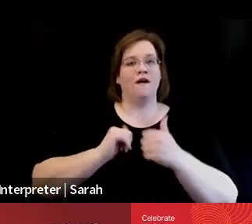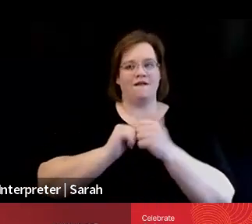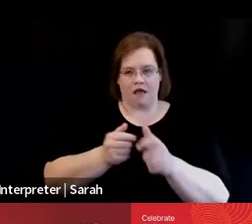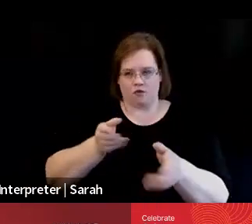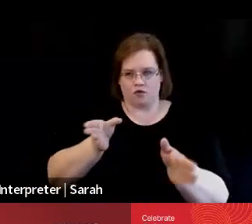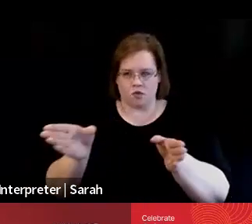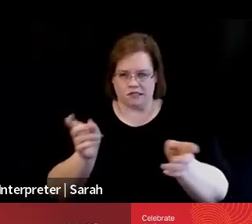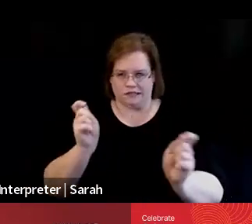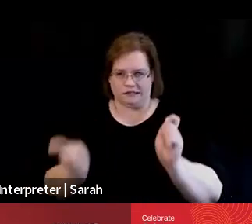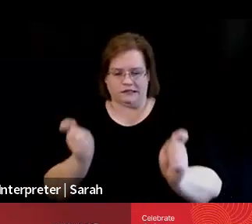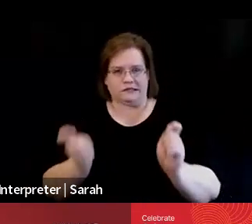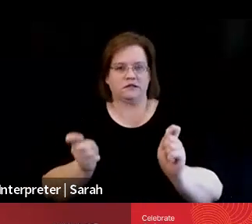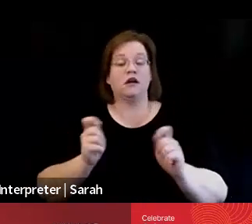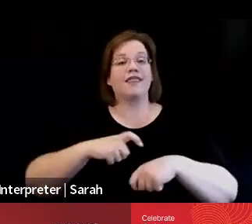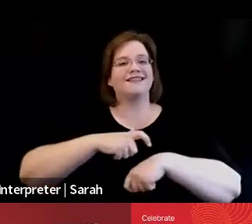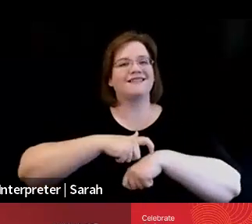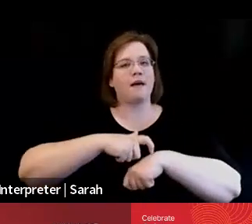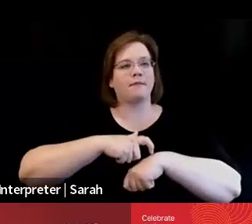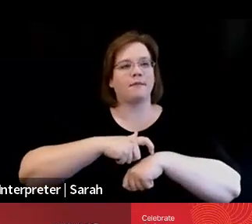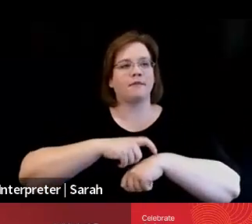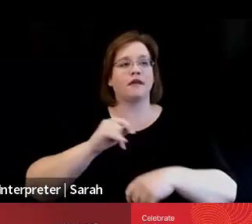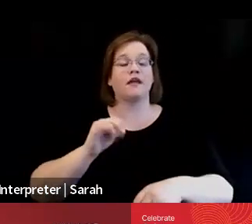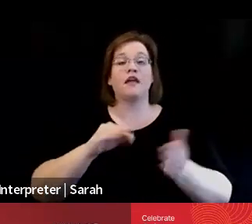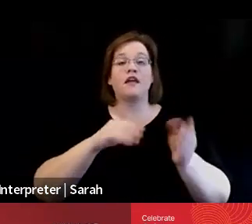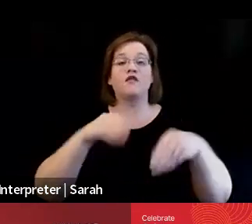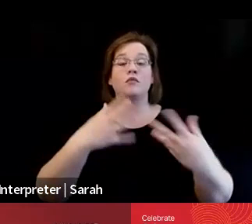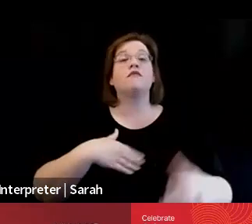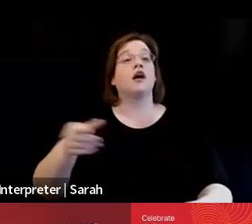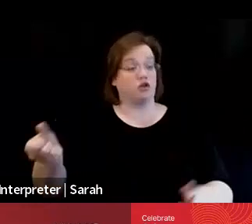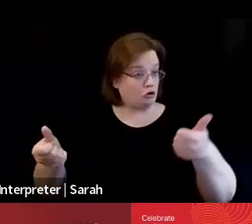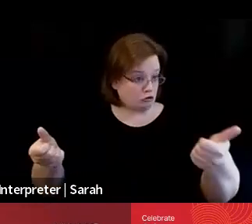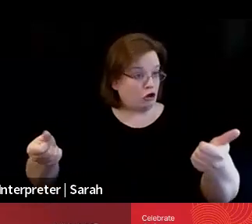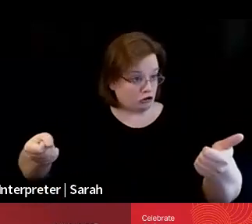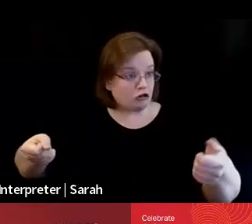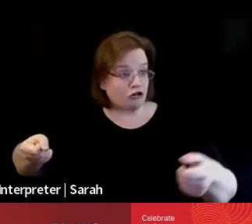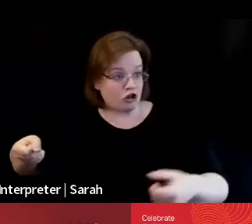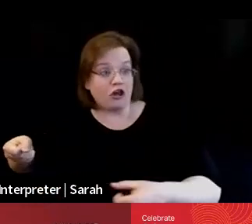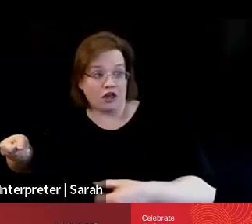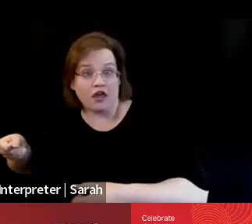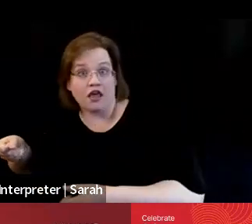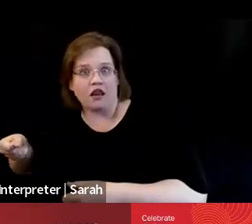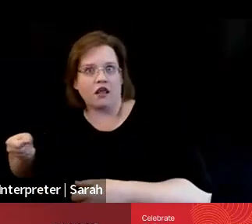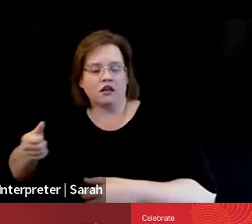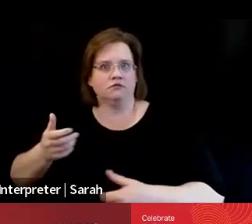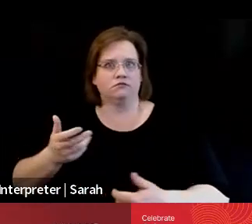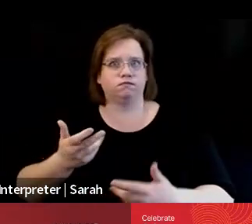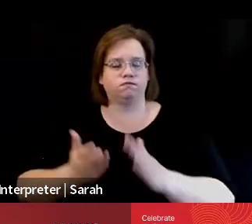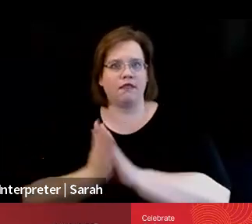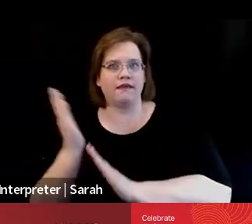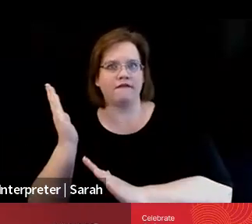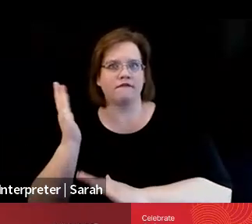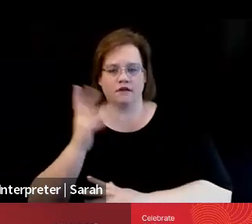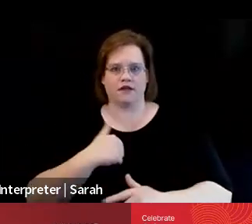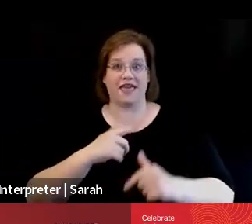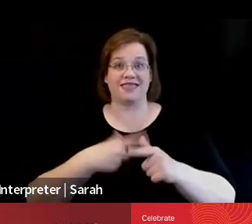their time. If the provider already has their hand on the door and you're trying to figure out a way to do a teach back, right? That's when you're going to